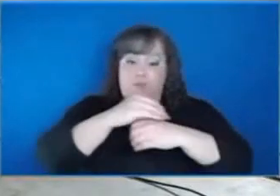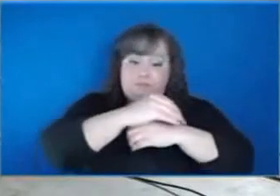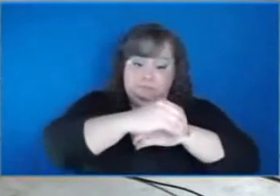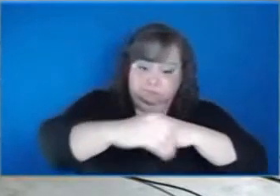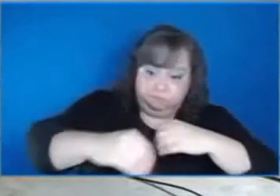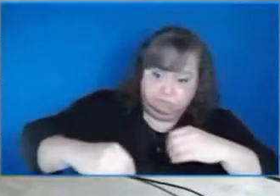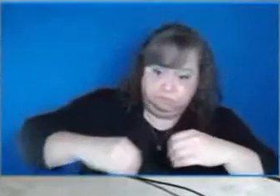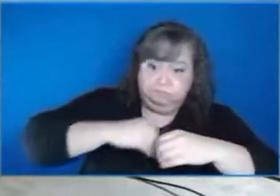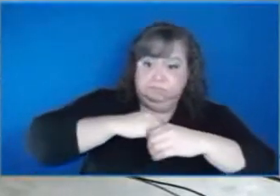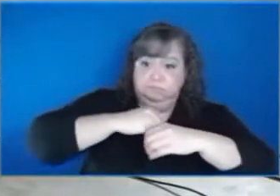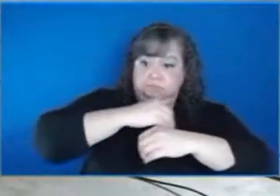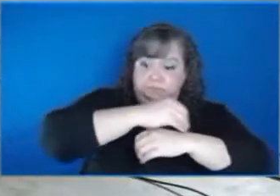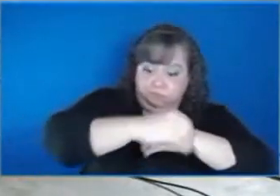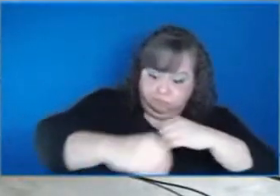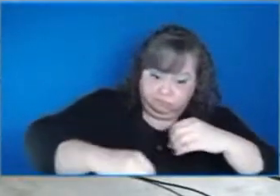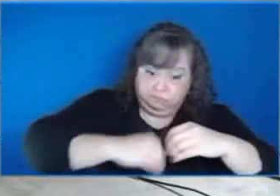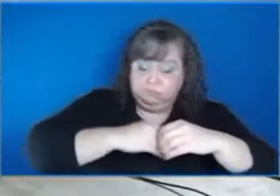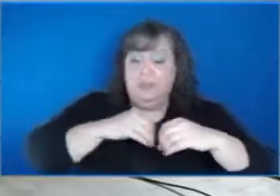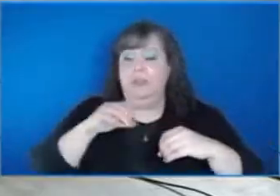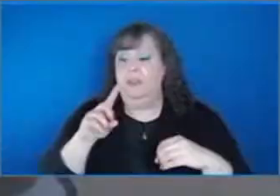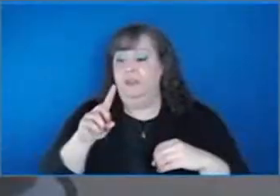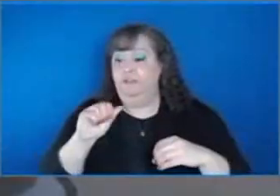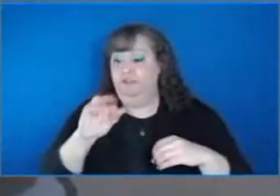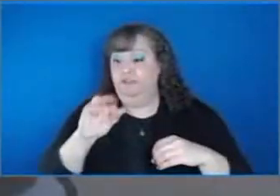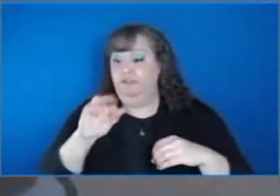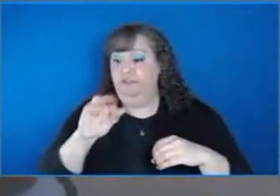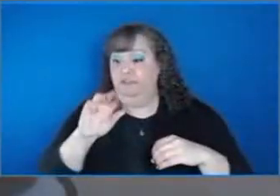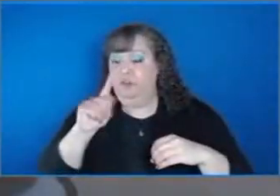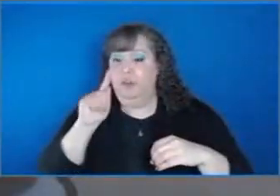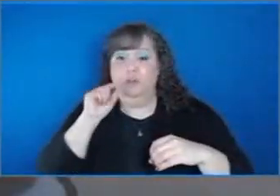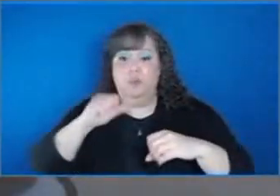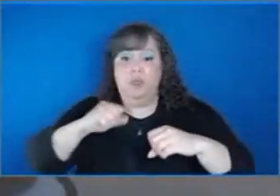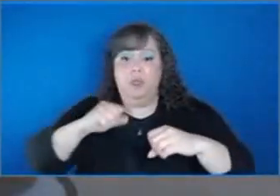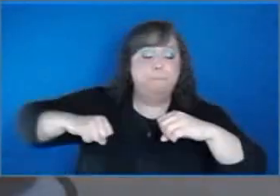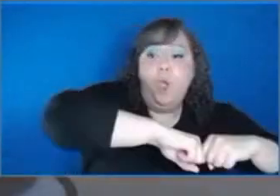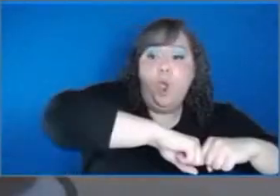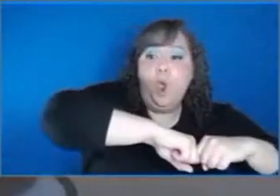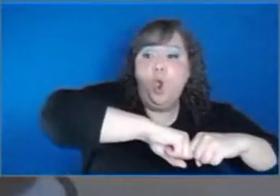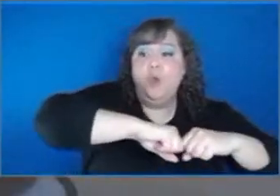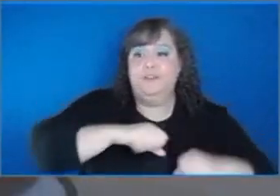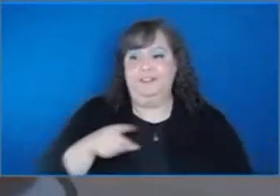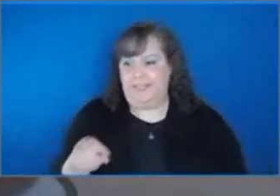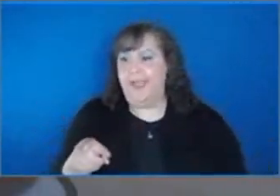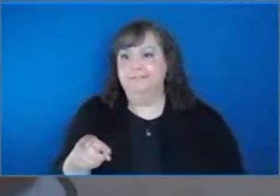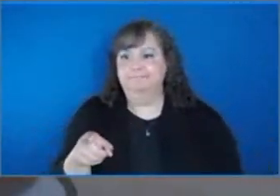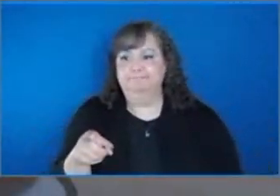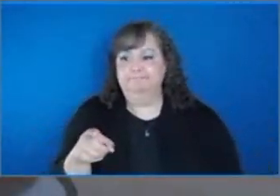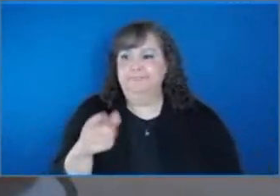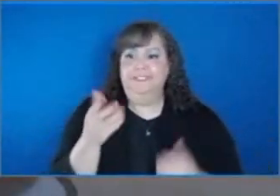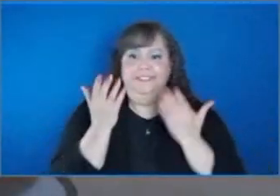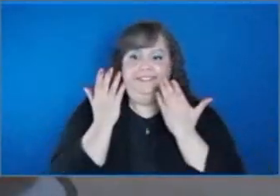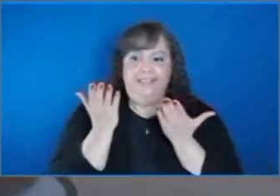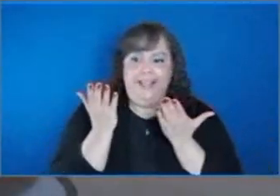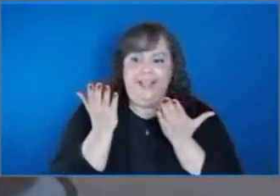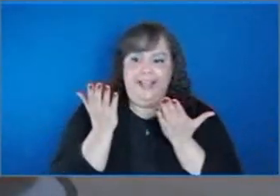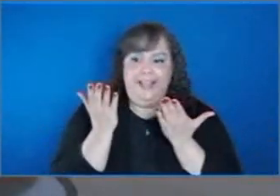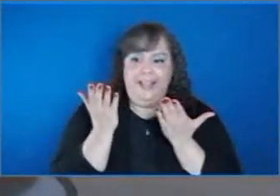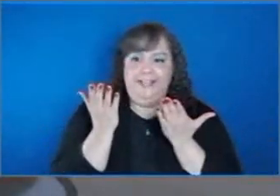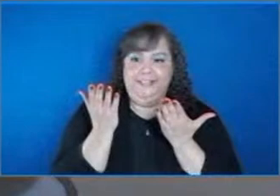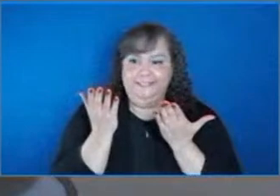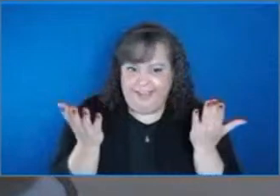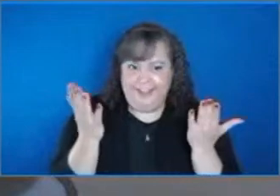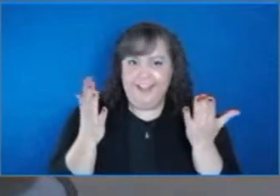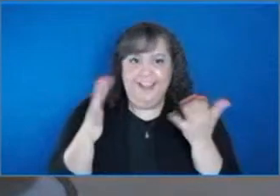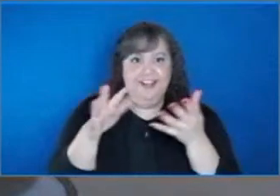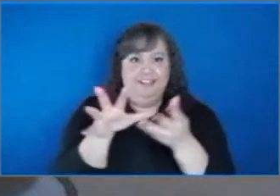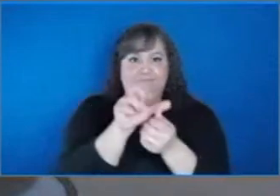DART spacecraft's going to come and slam into it head on. Oh, thank you, Laurie. That's perfect. And there we go. DART spacecraft totally destroyed. How